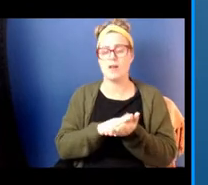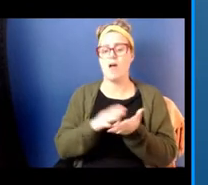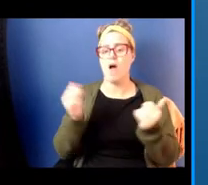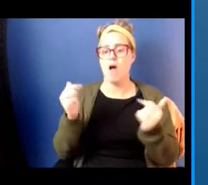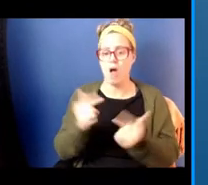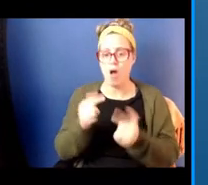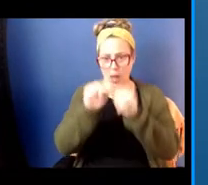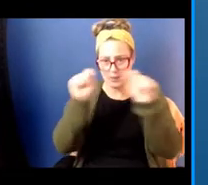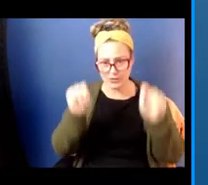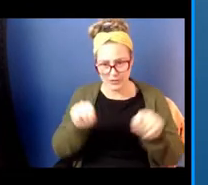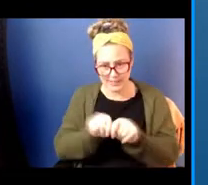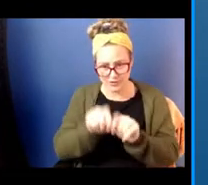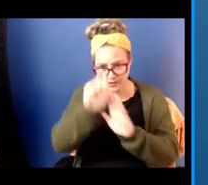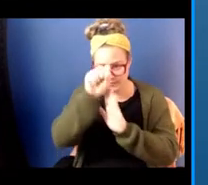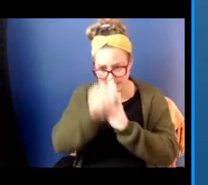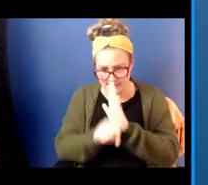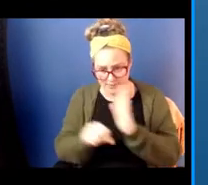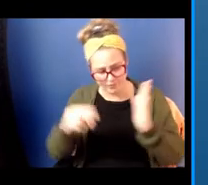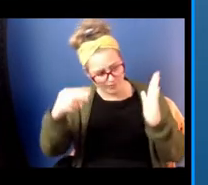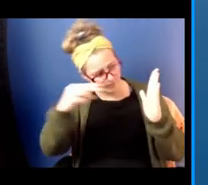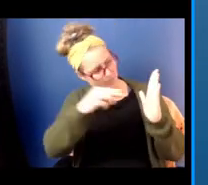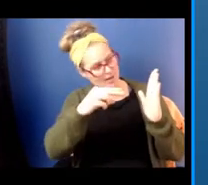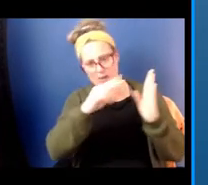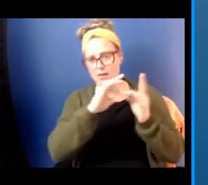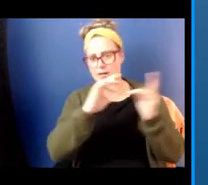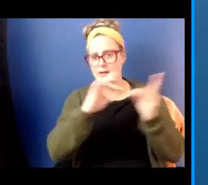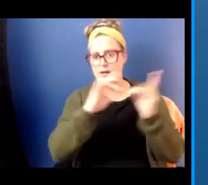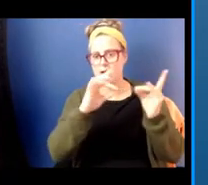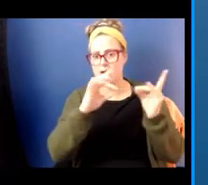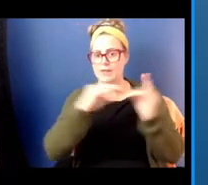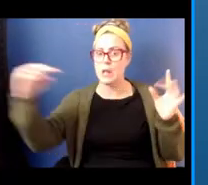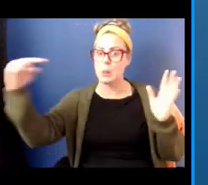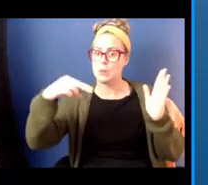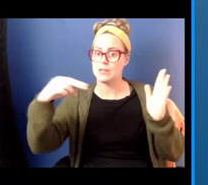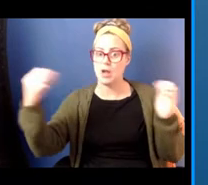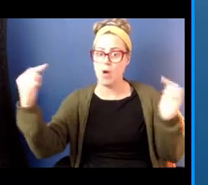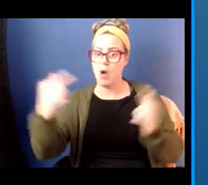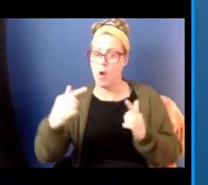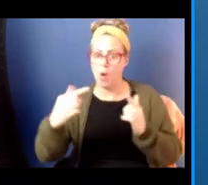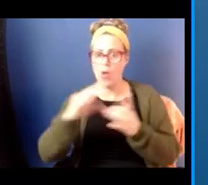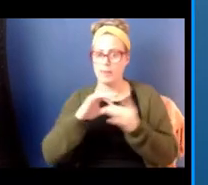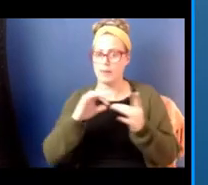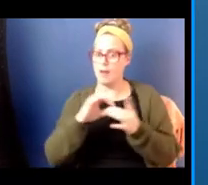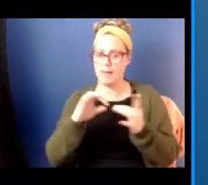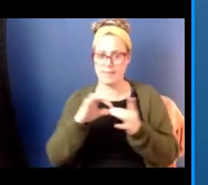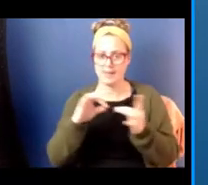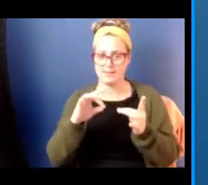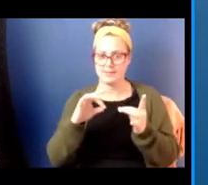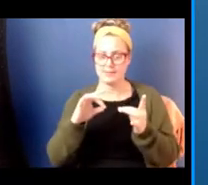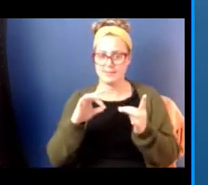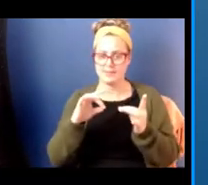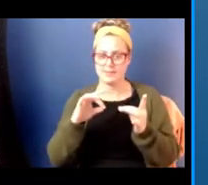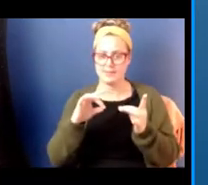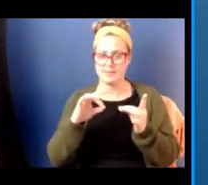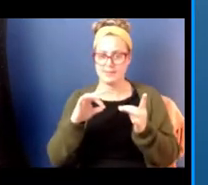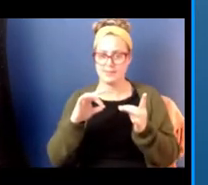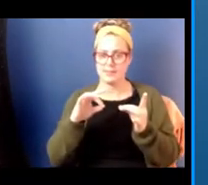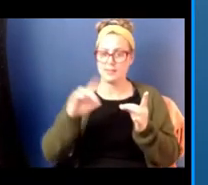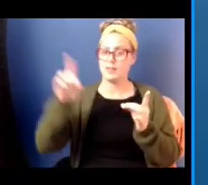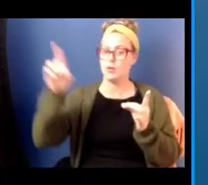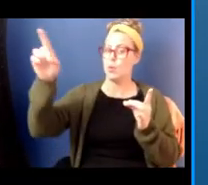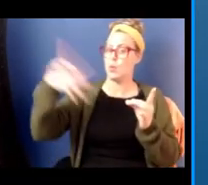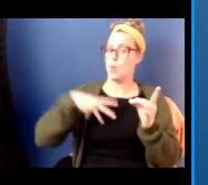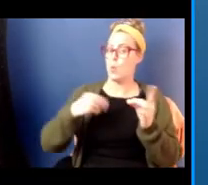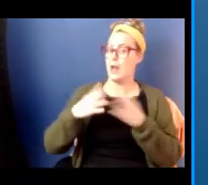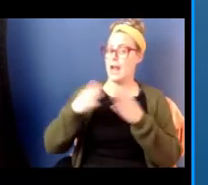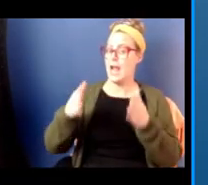of the comments and they aligned with what this committee and this party had set out to